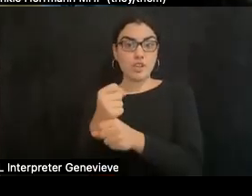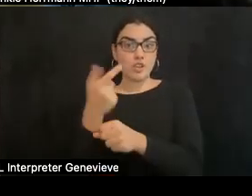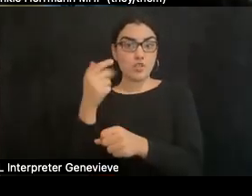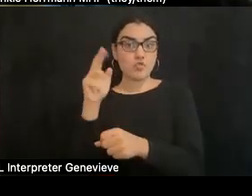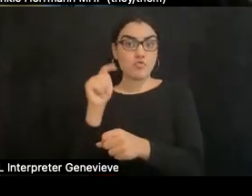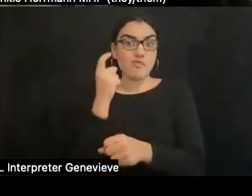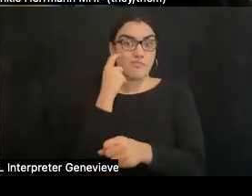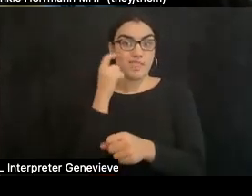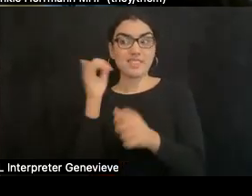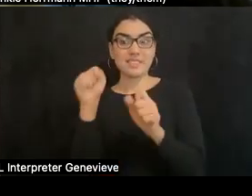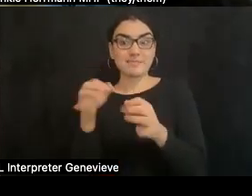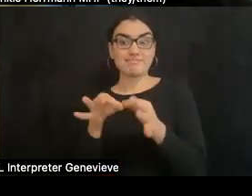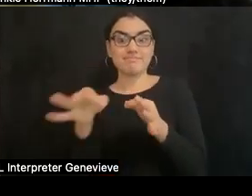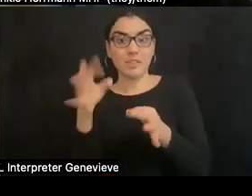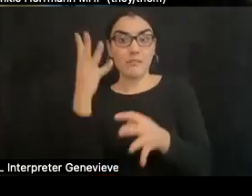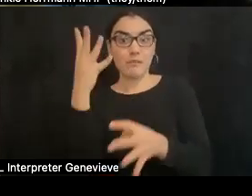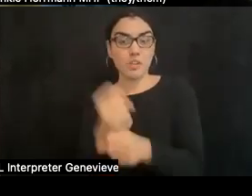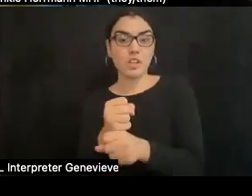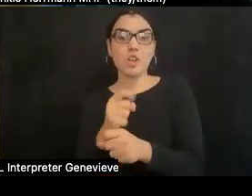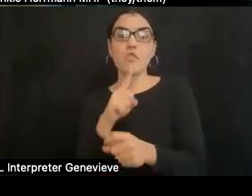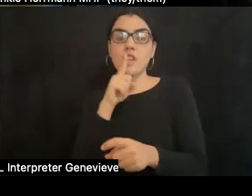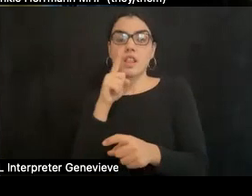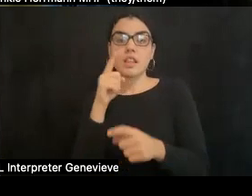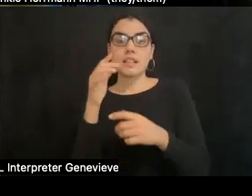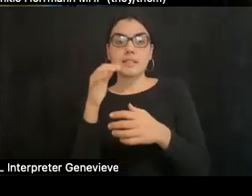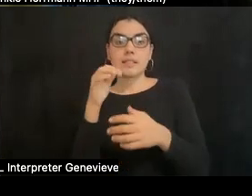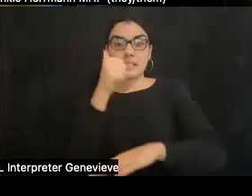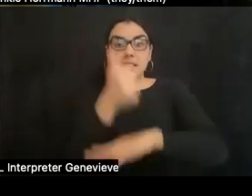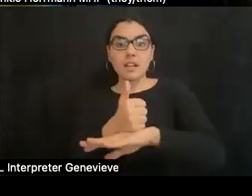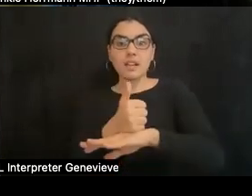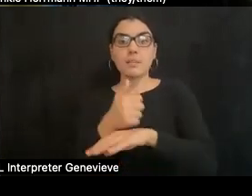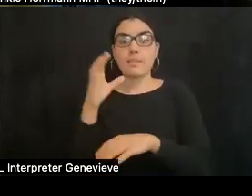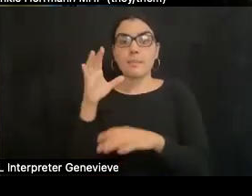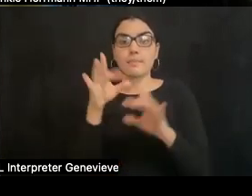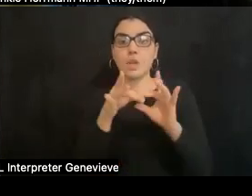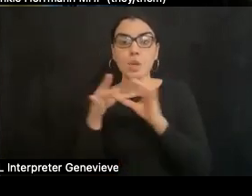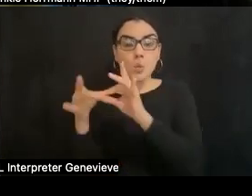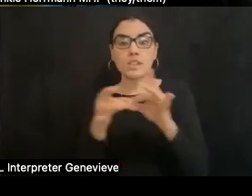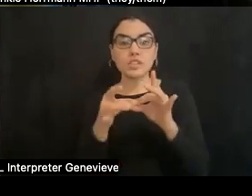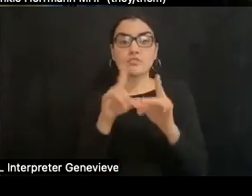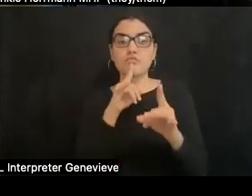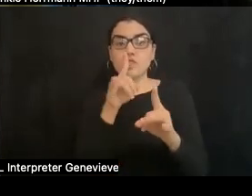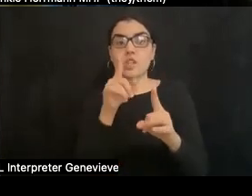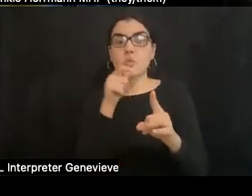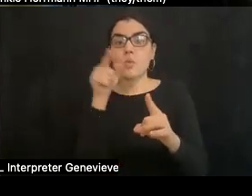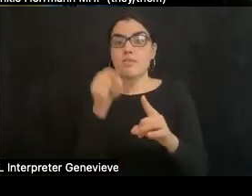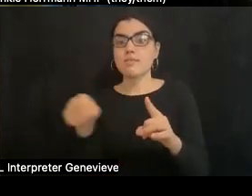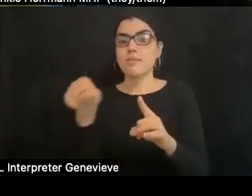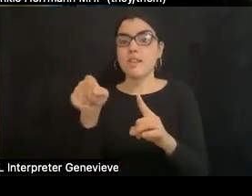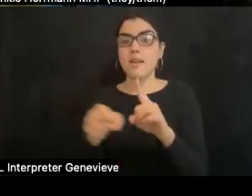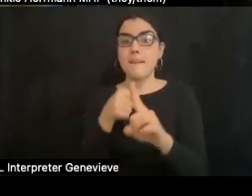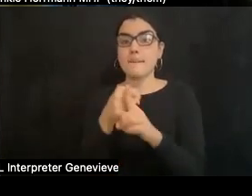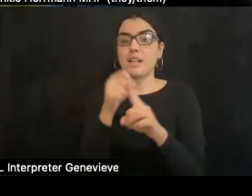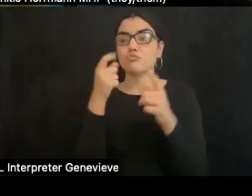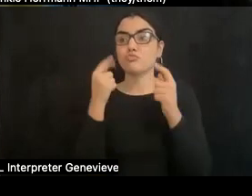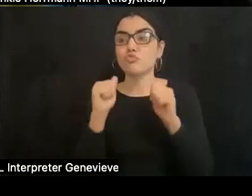year to build a coalition of directly impacted people, meaning people who themselves have tried to access Medicaid HARP